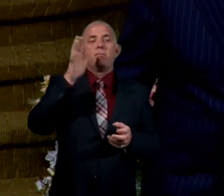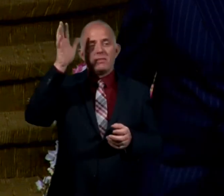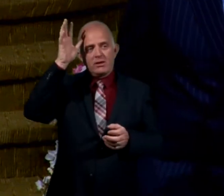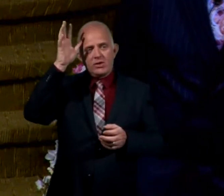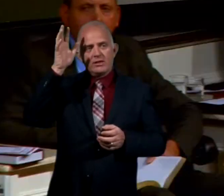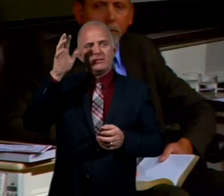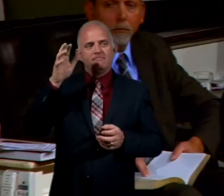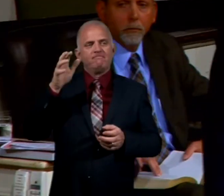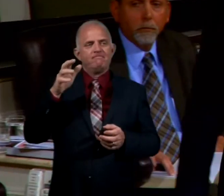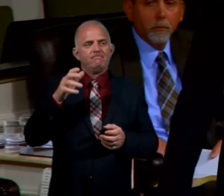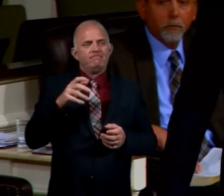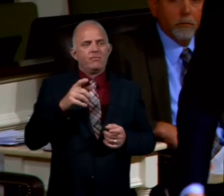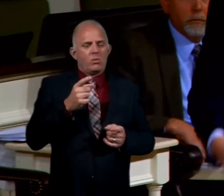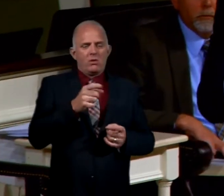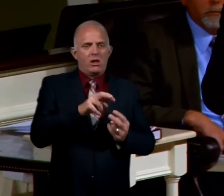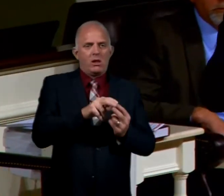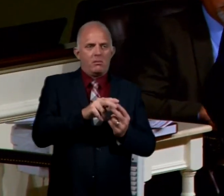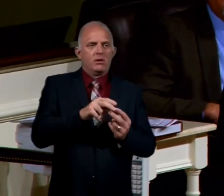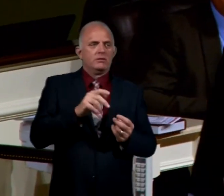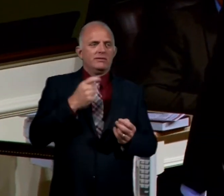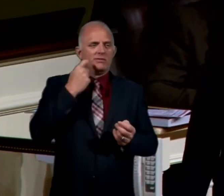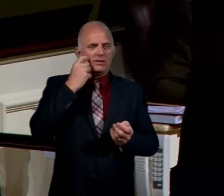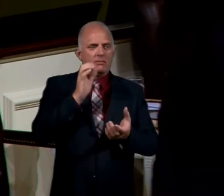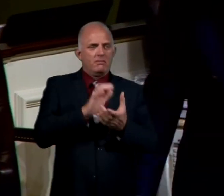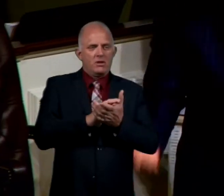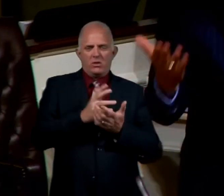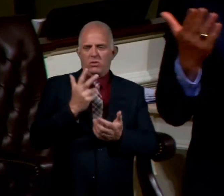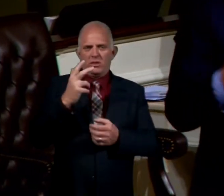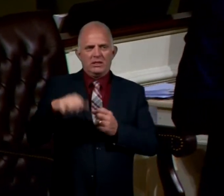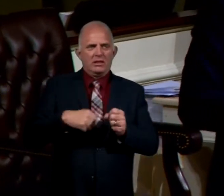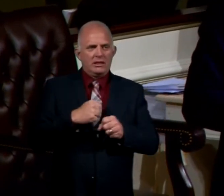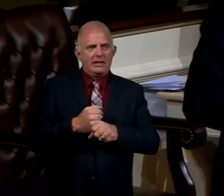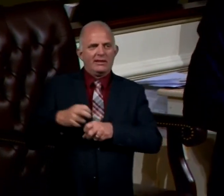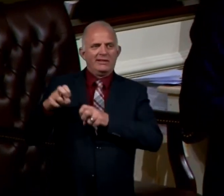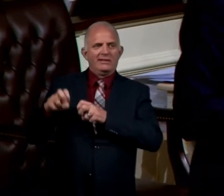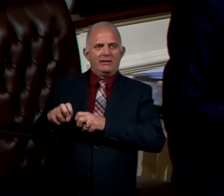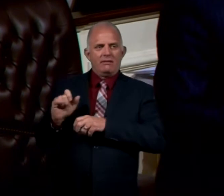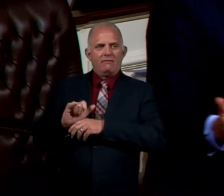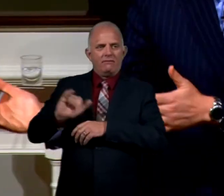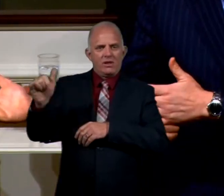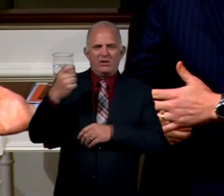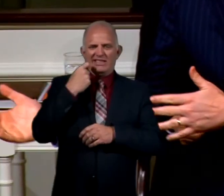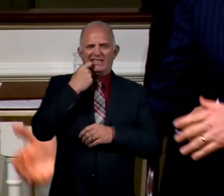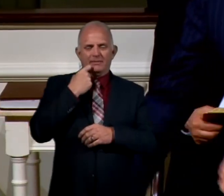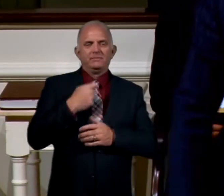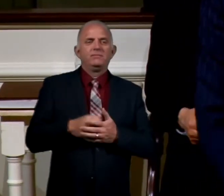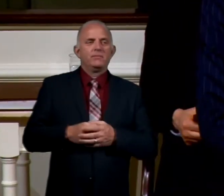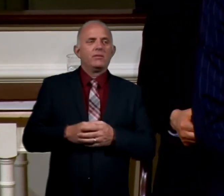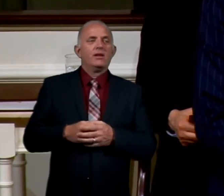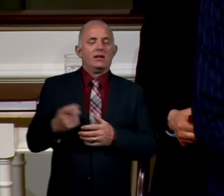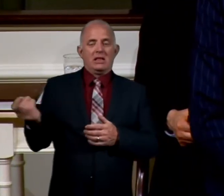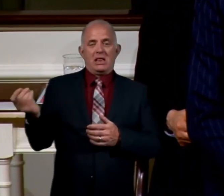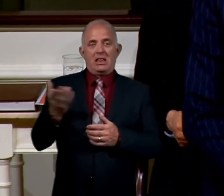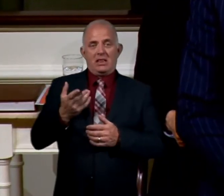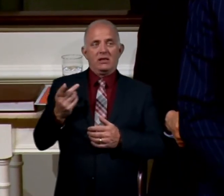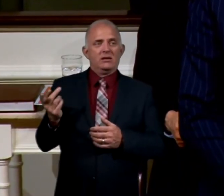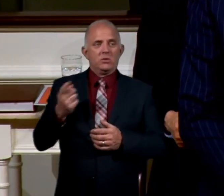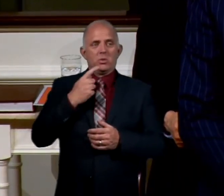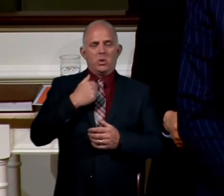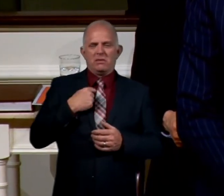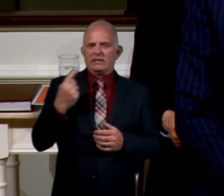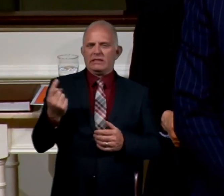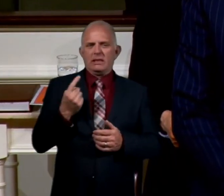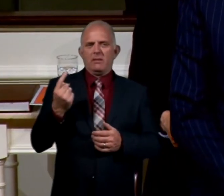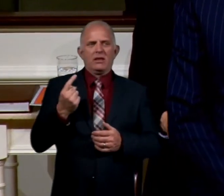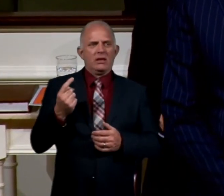They've been married for 3 years on the airplane going to somewhere recently. And they told me something here. They said,